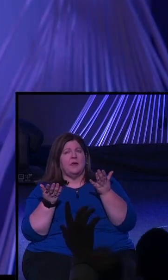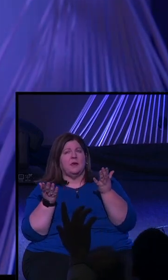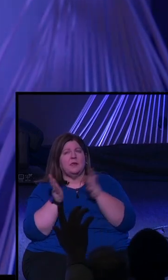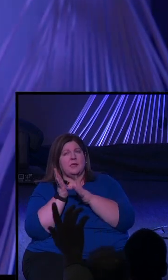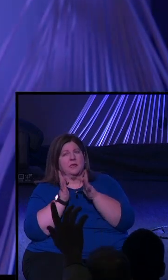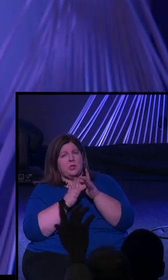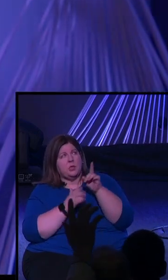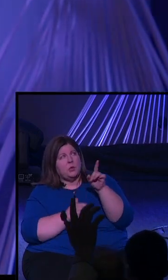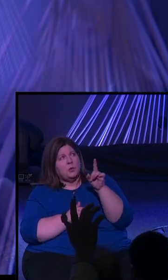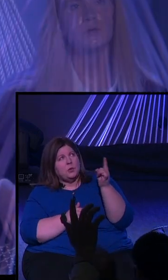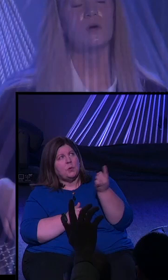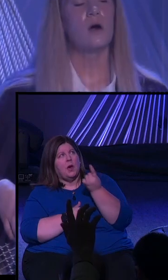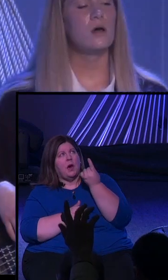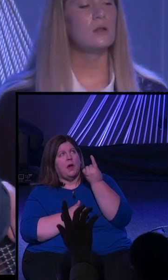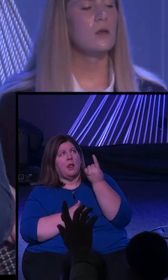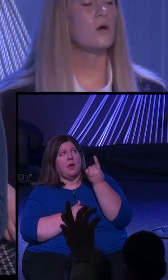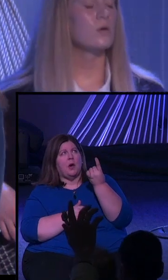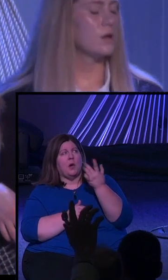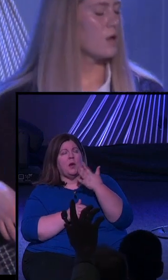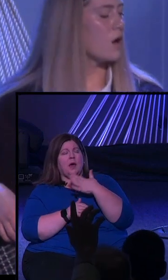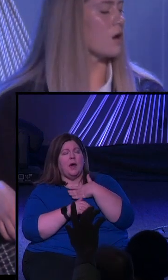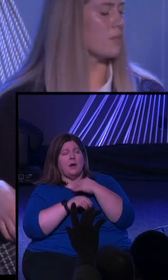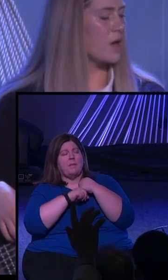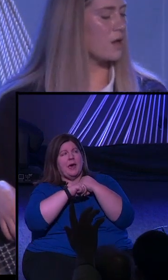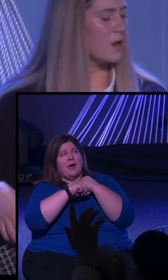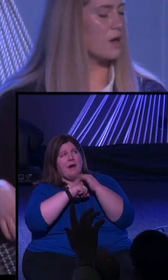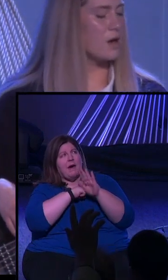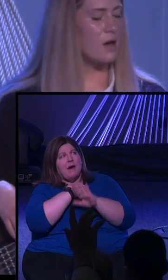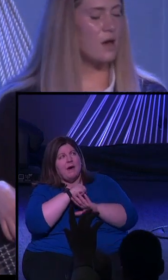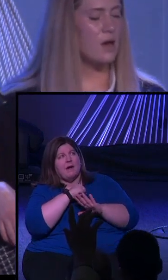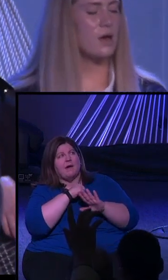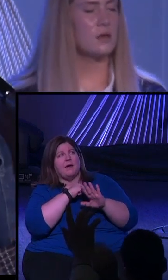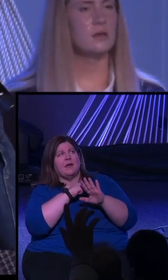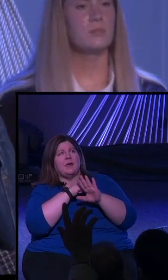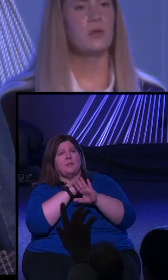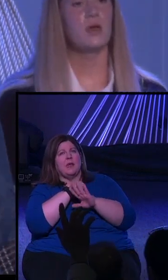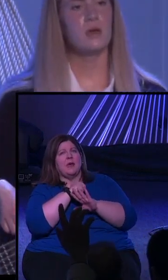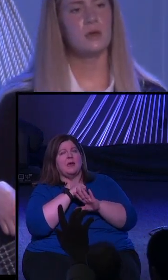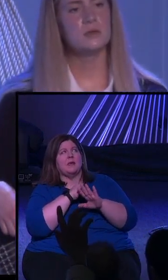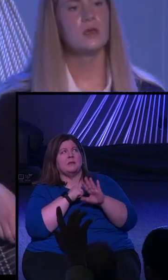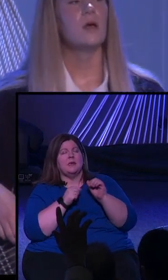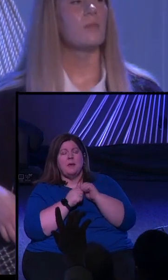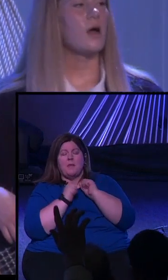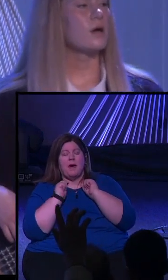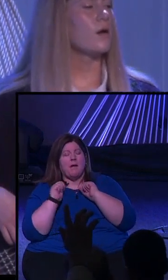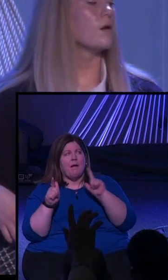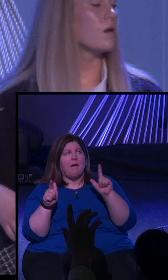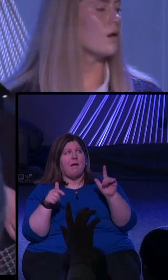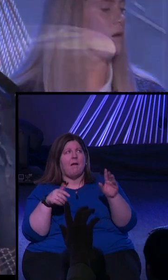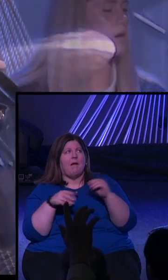everything. Jesus, you alone are my hiding place,